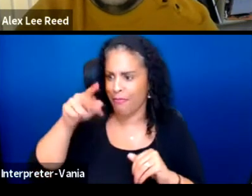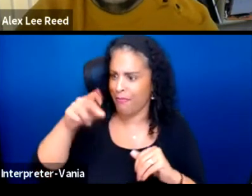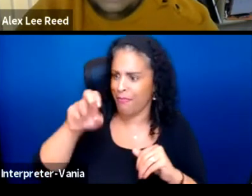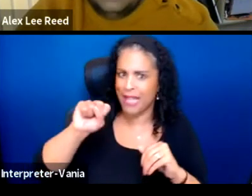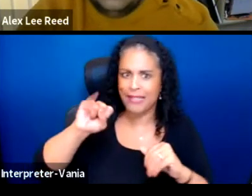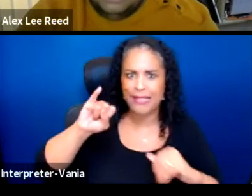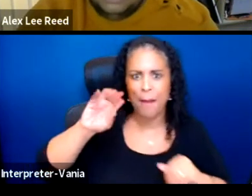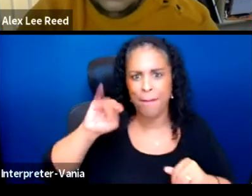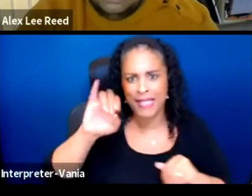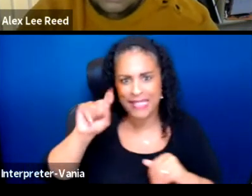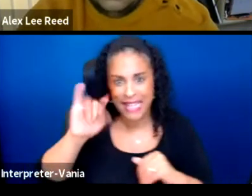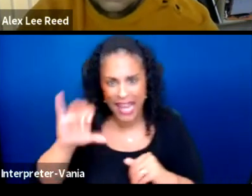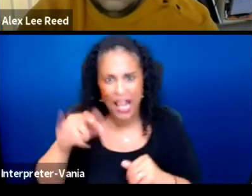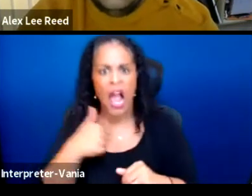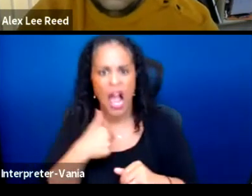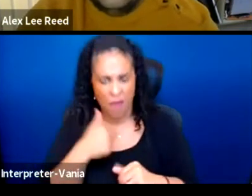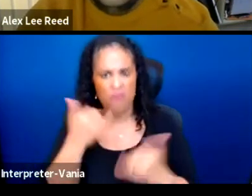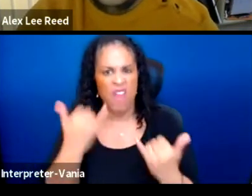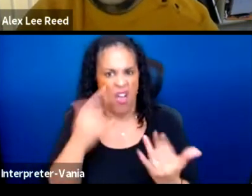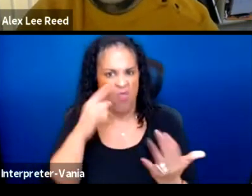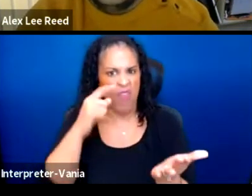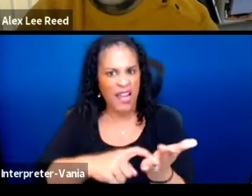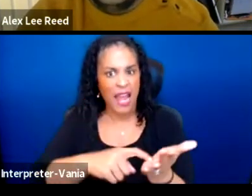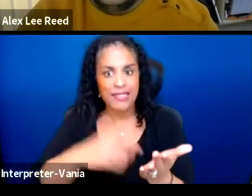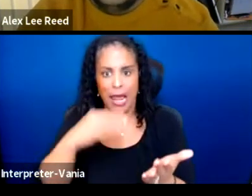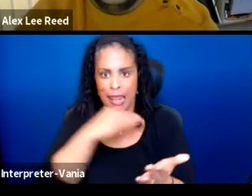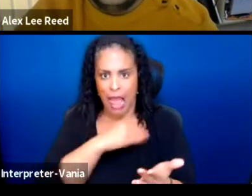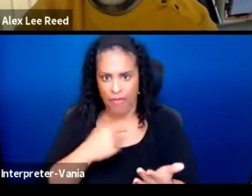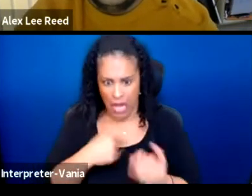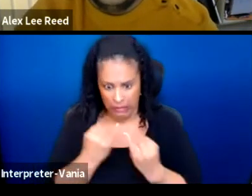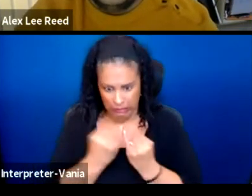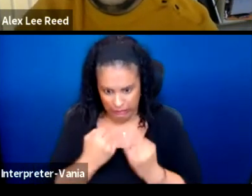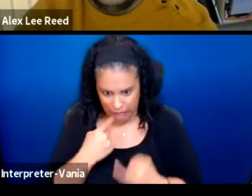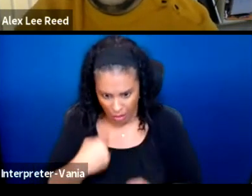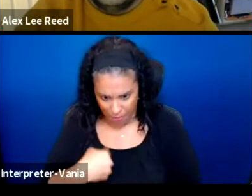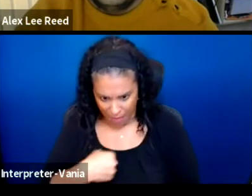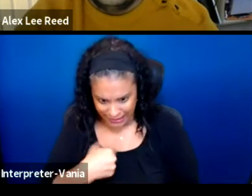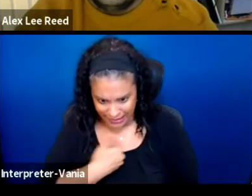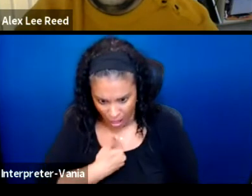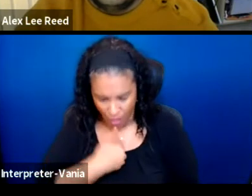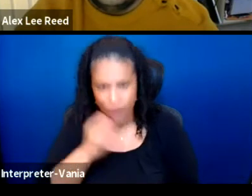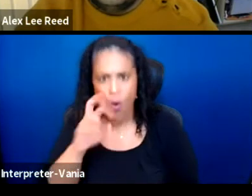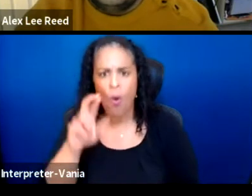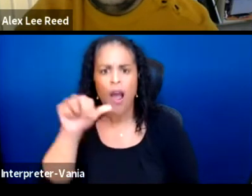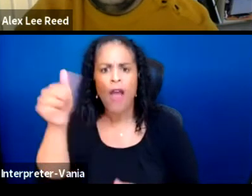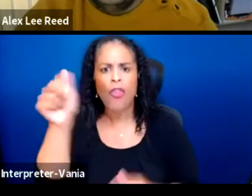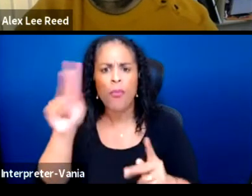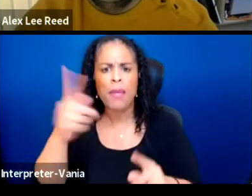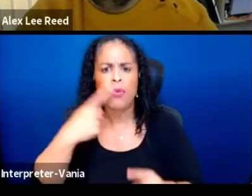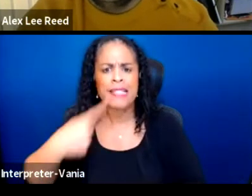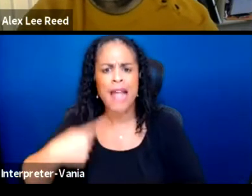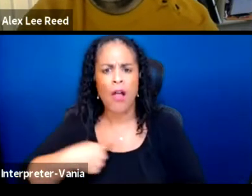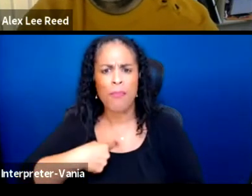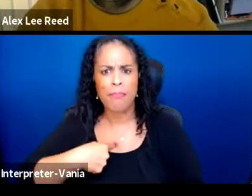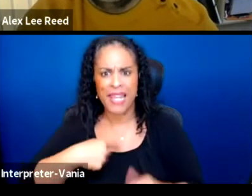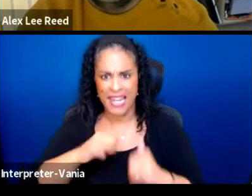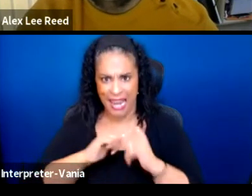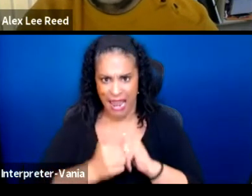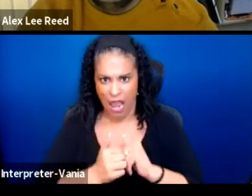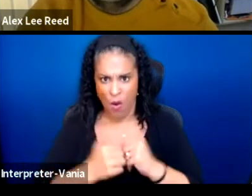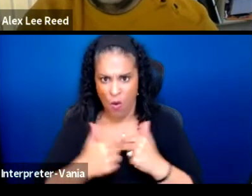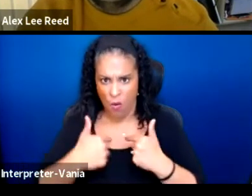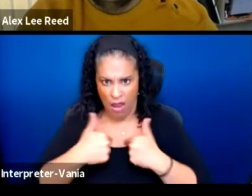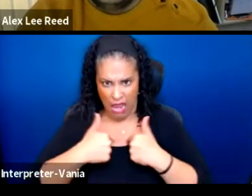myself or that other people tell me that keep me from having faith and being hopeful